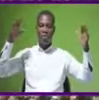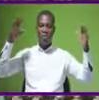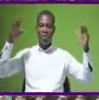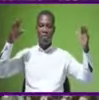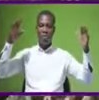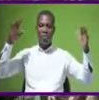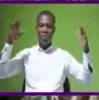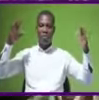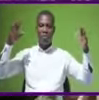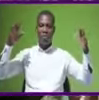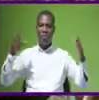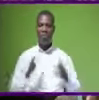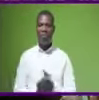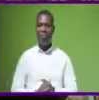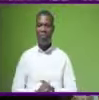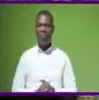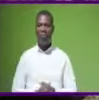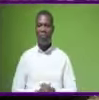31st night